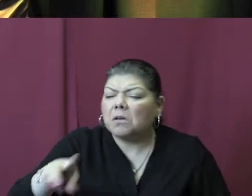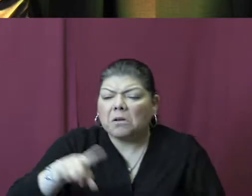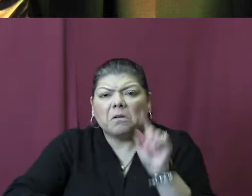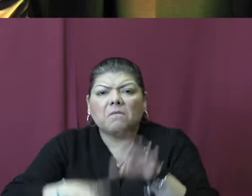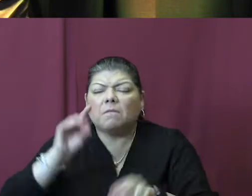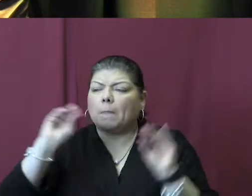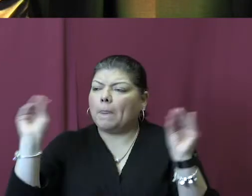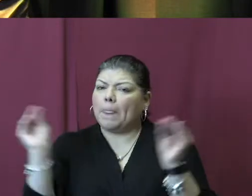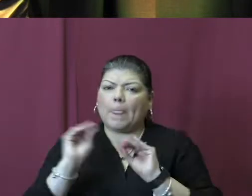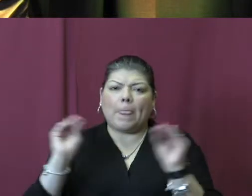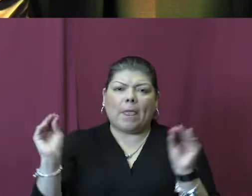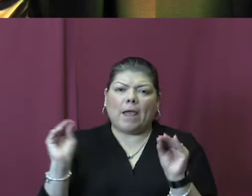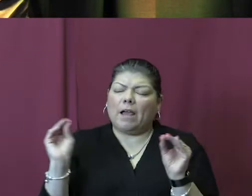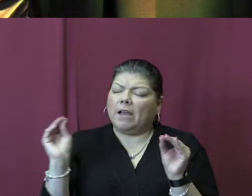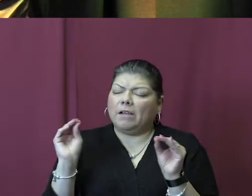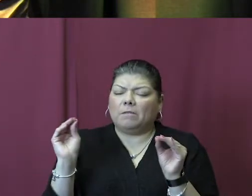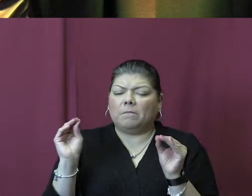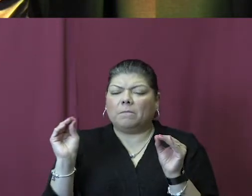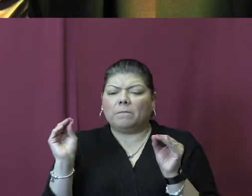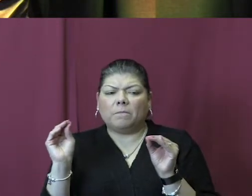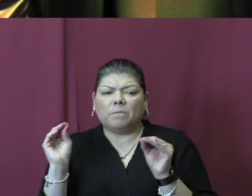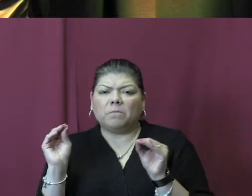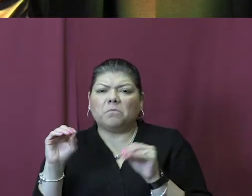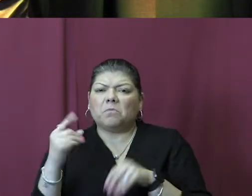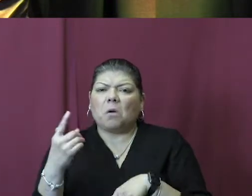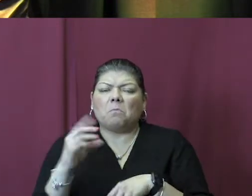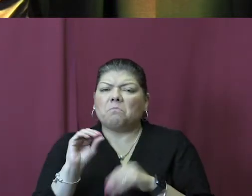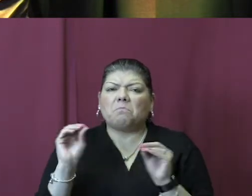find nobody.